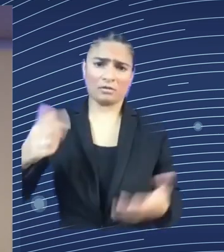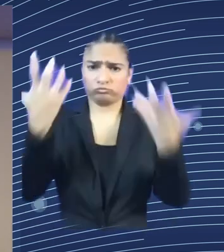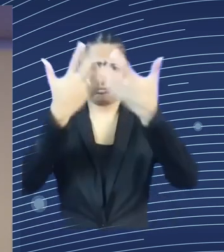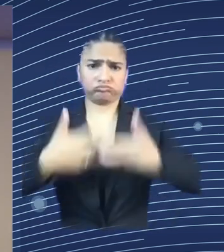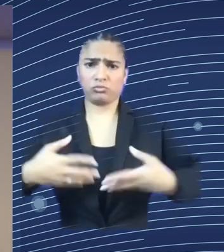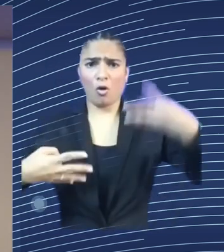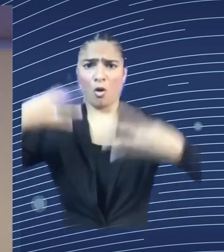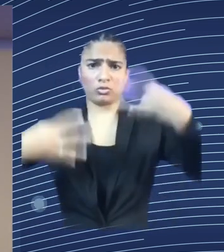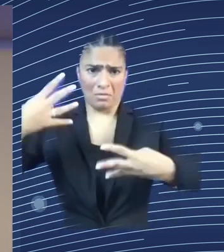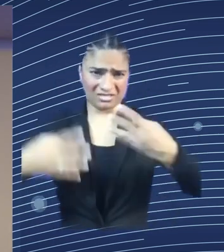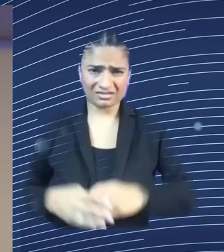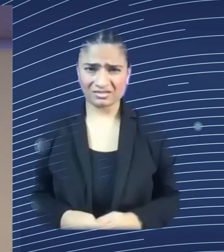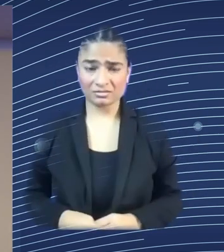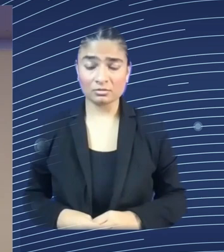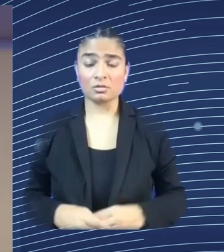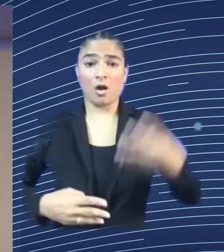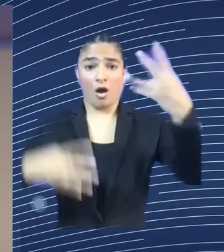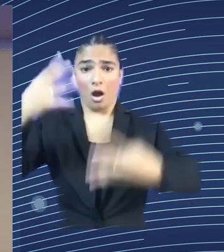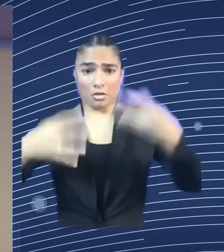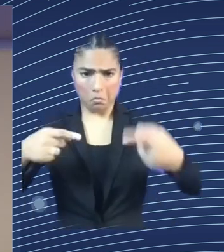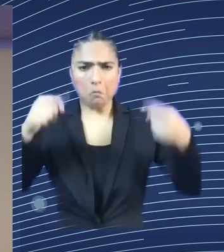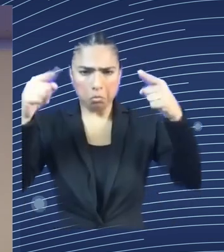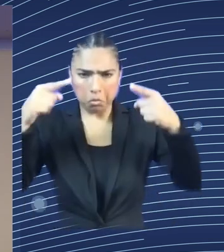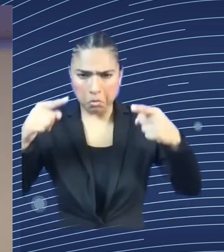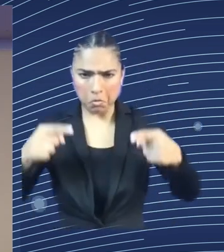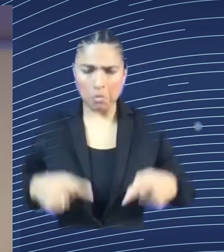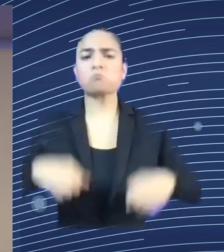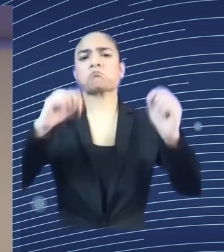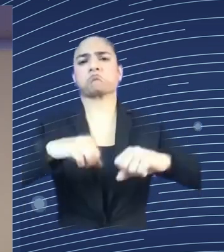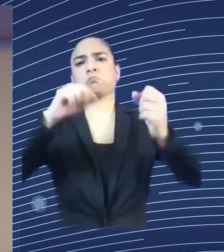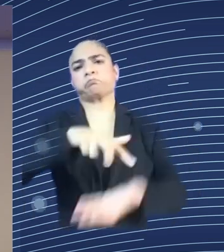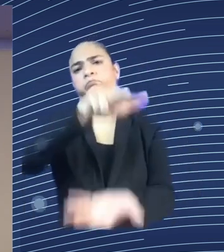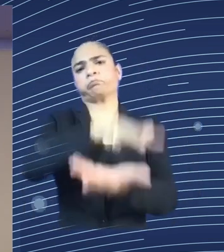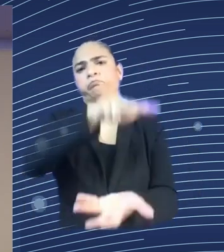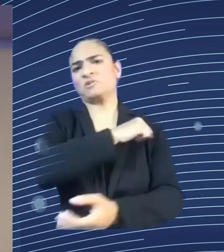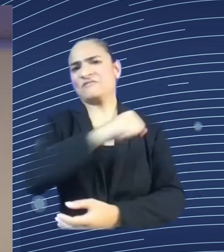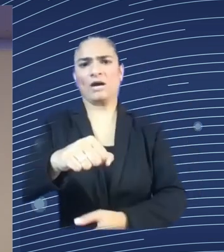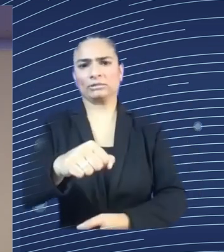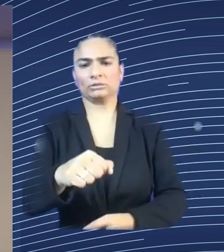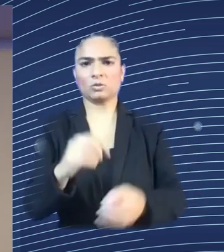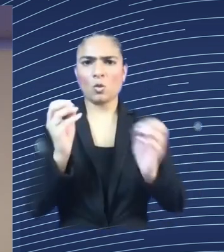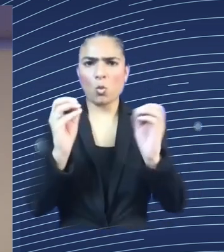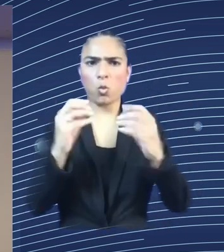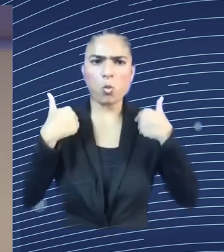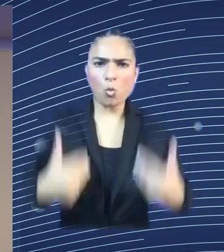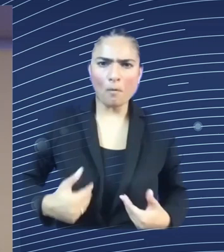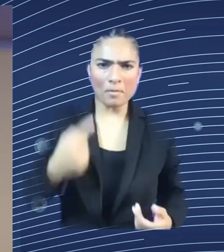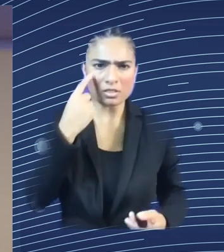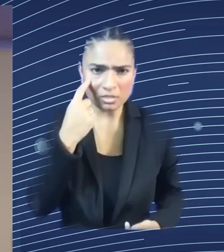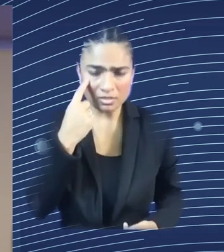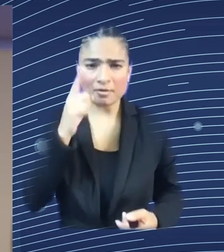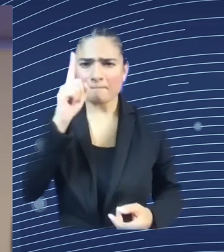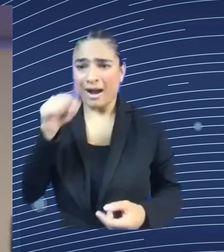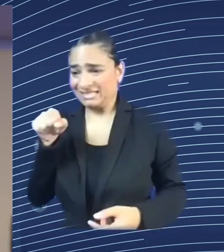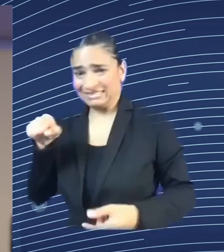95% of the cases, but it's not fully automatized because it's a police officer who decides exactly the protective measures that we are going to receive based on the risk that is assigned